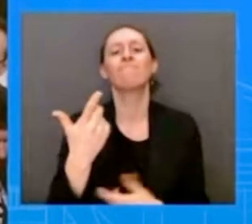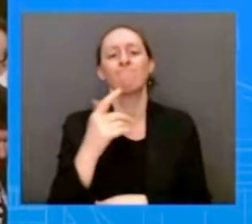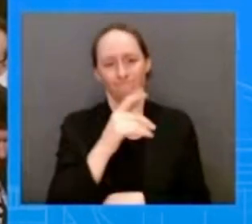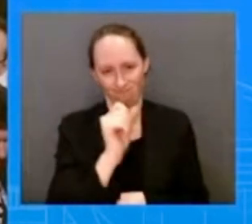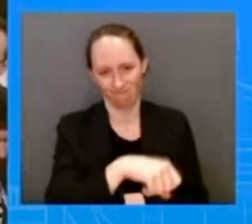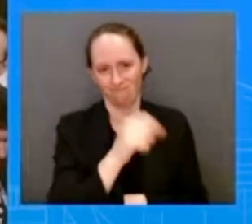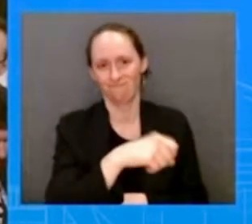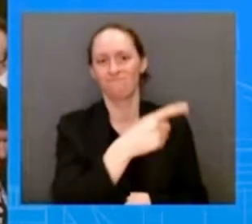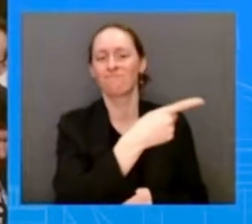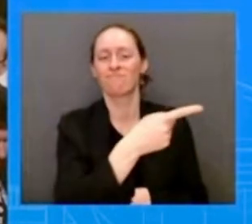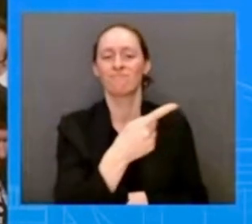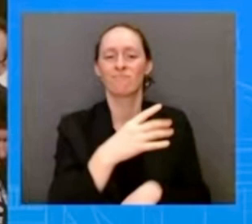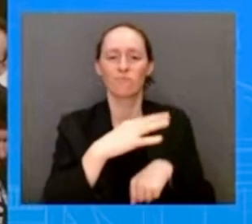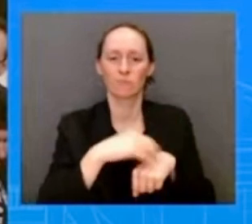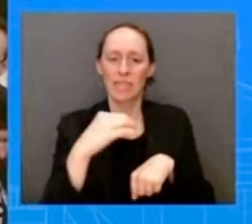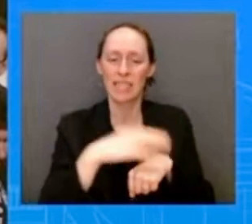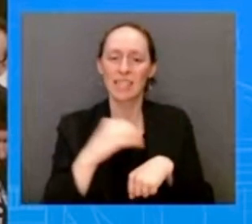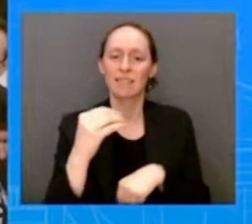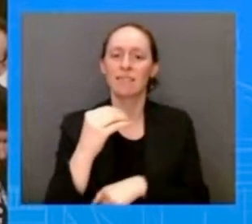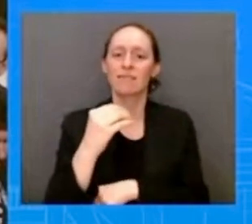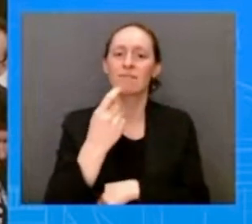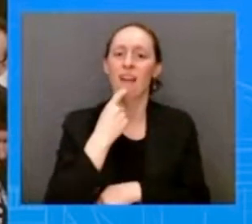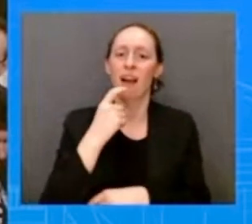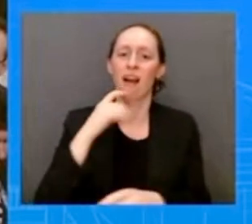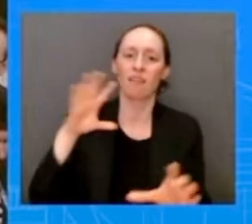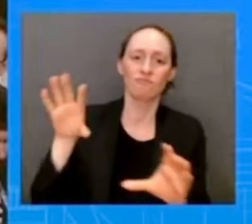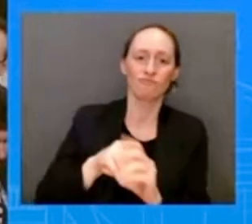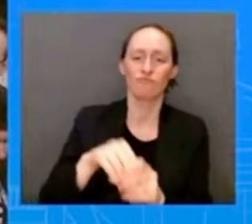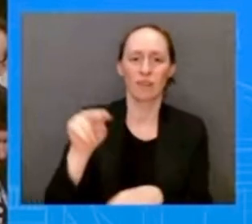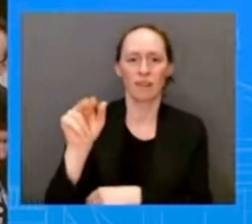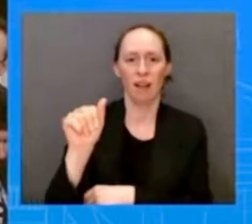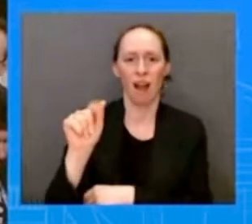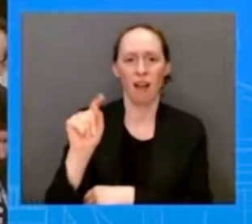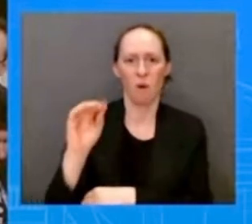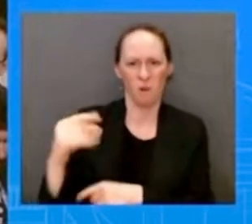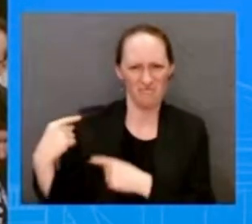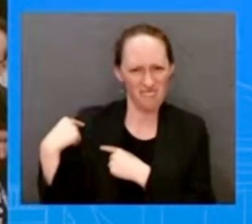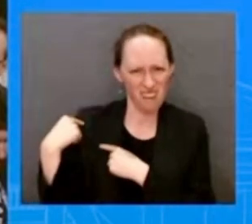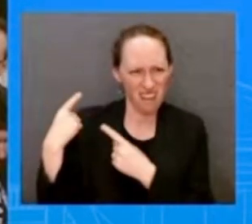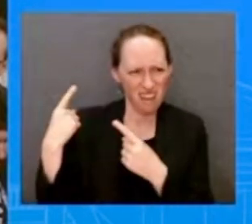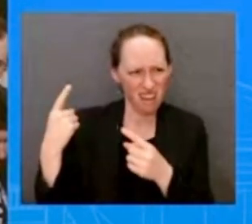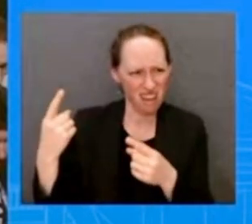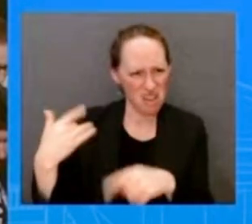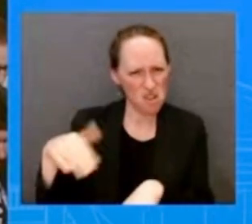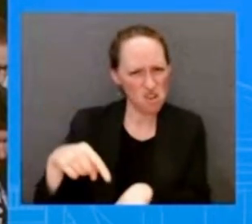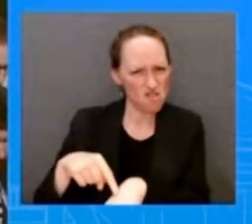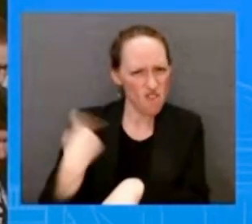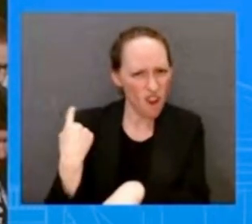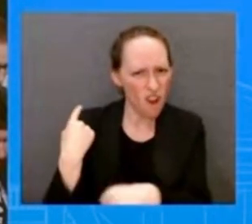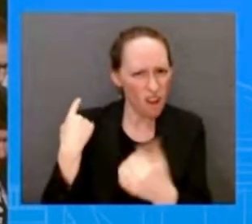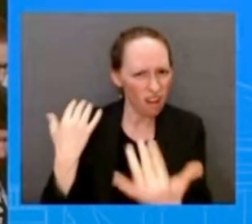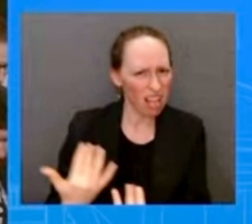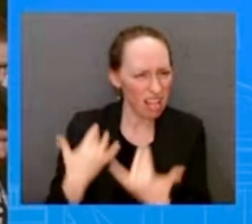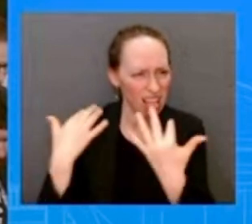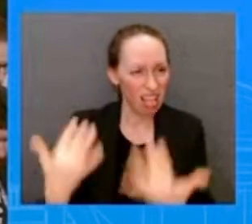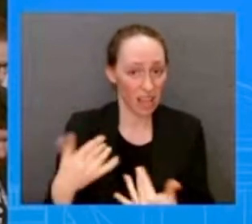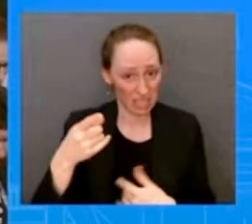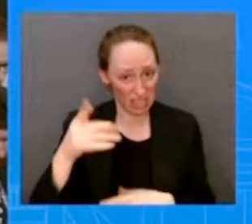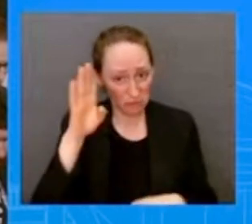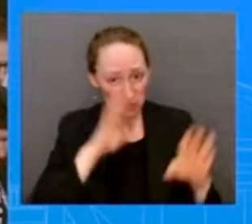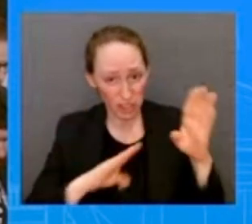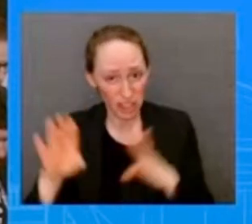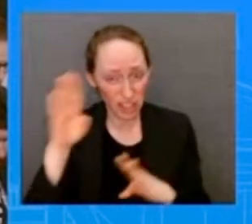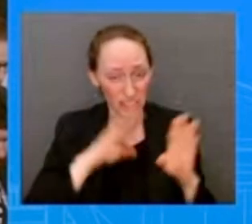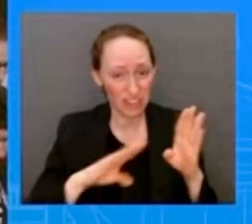concerned about this delay? Are you confident that Hungary at the end will accept expansion